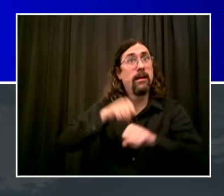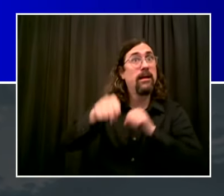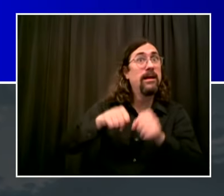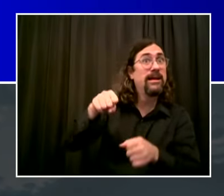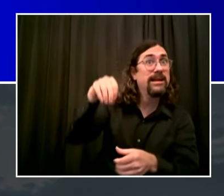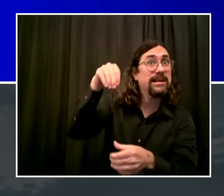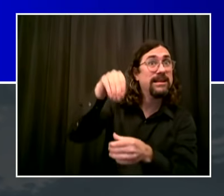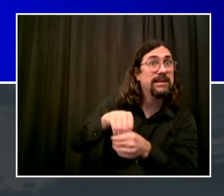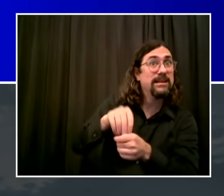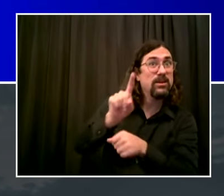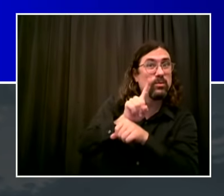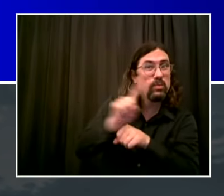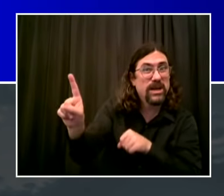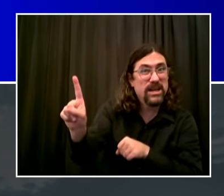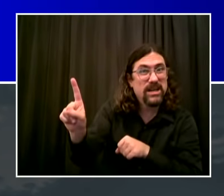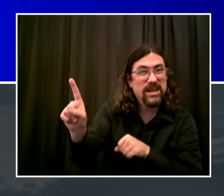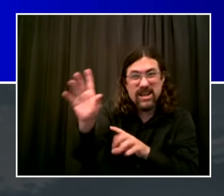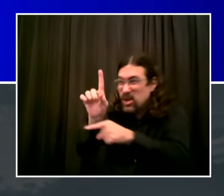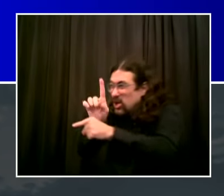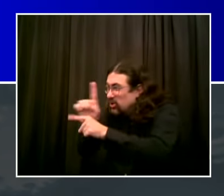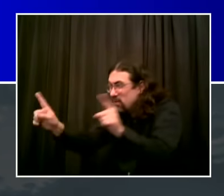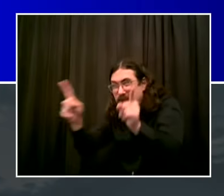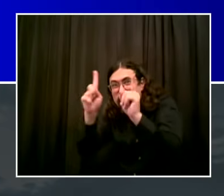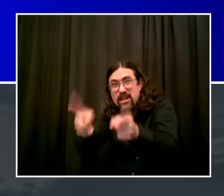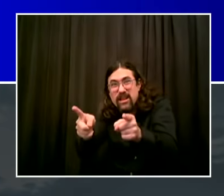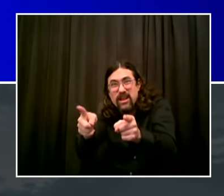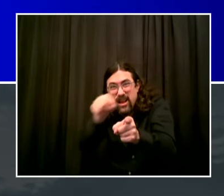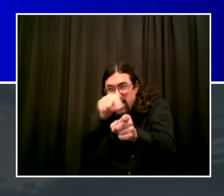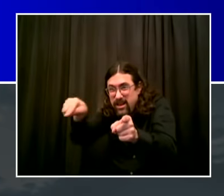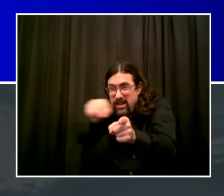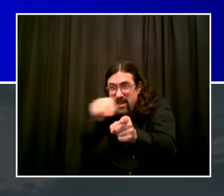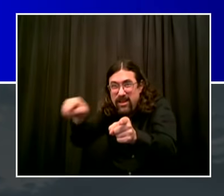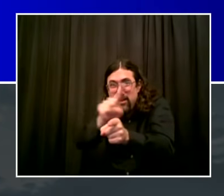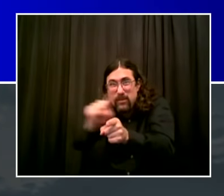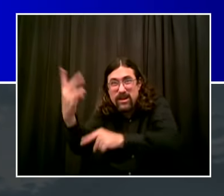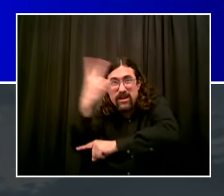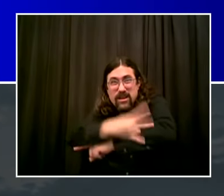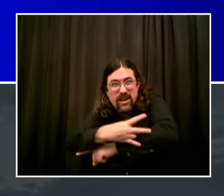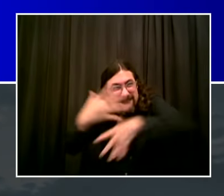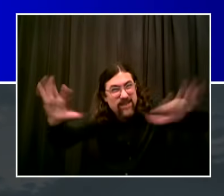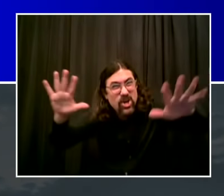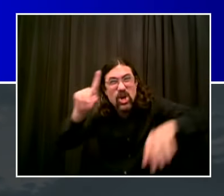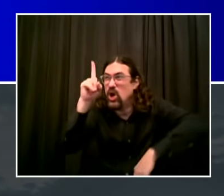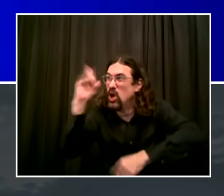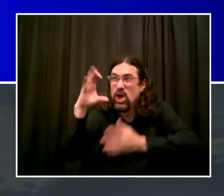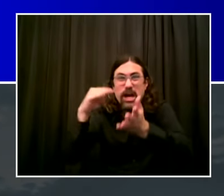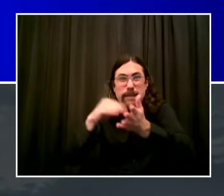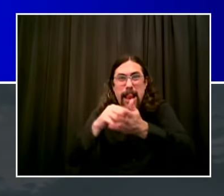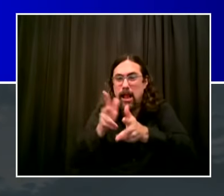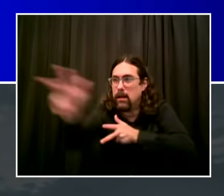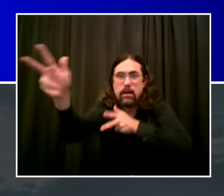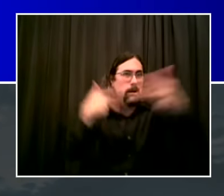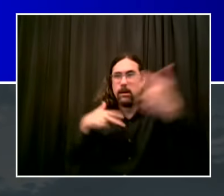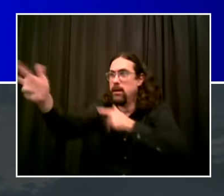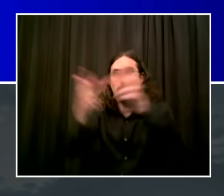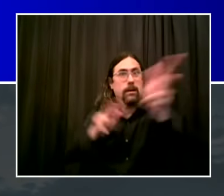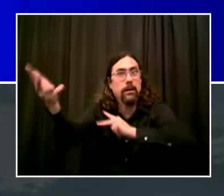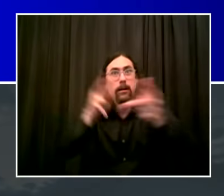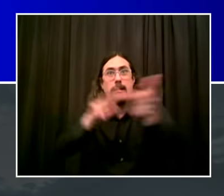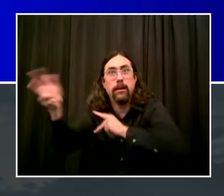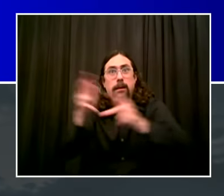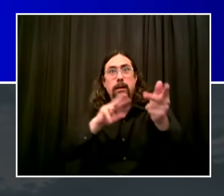making sure people can get around in a way that is friendly to the environment no emissions, no pollution.